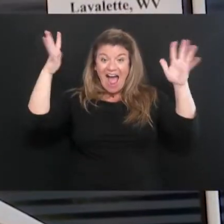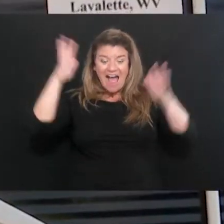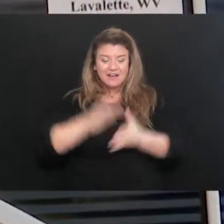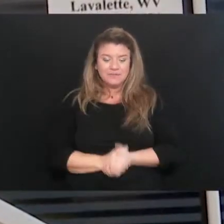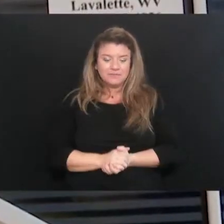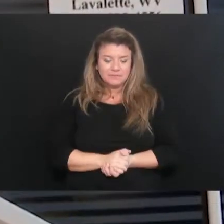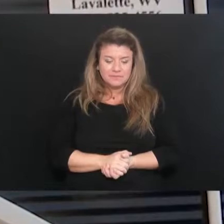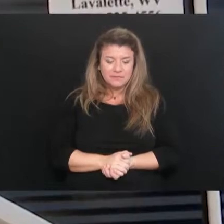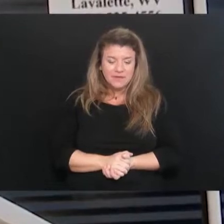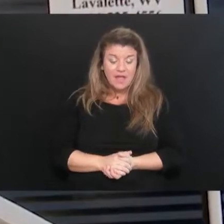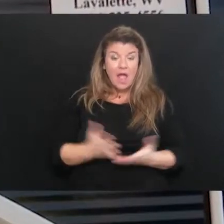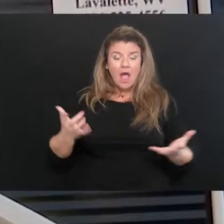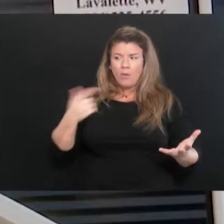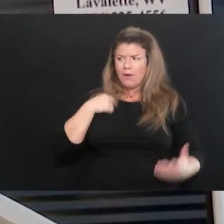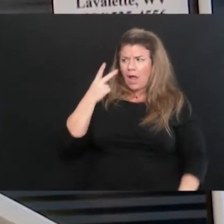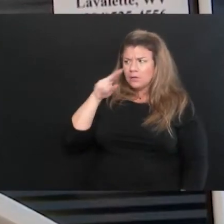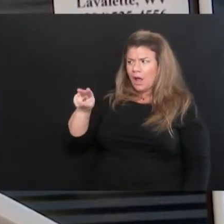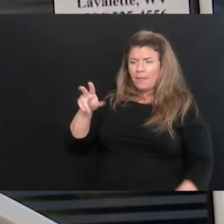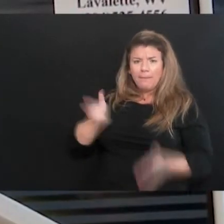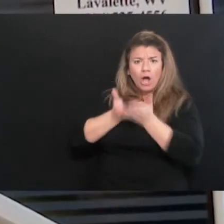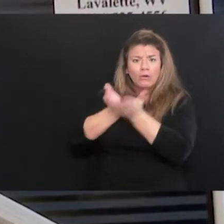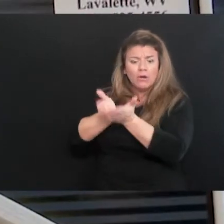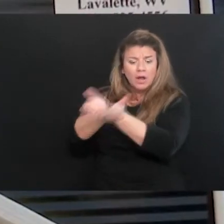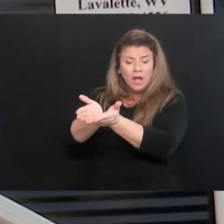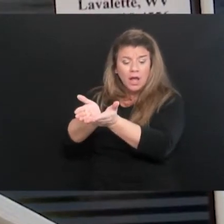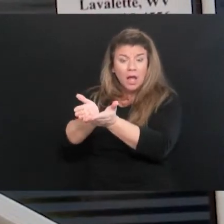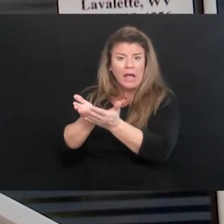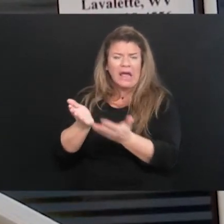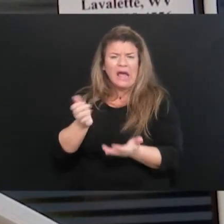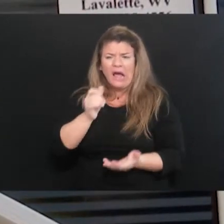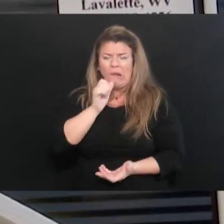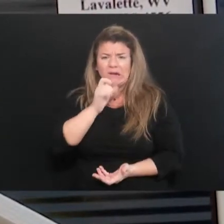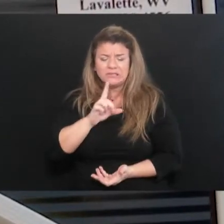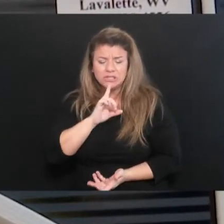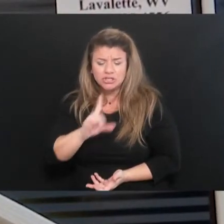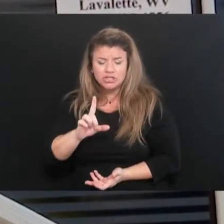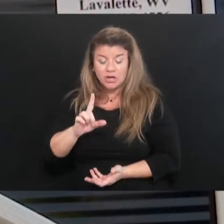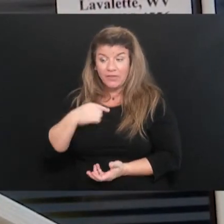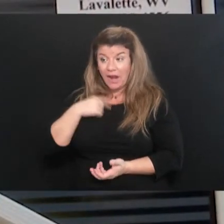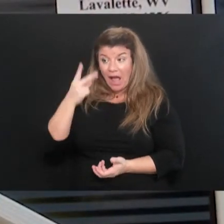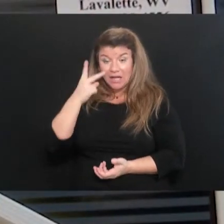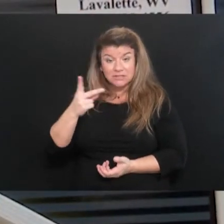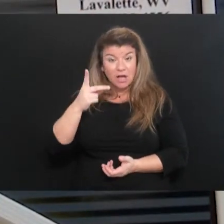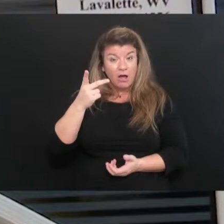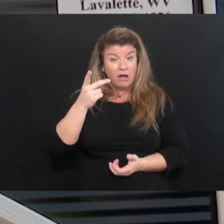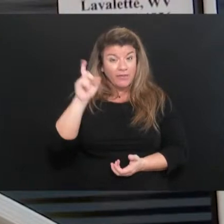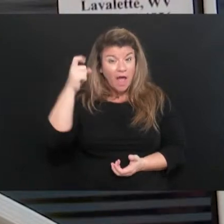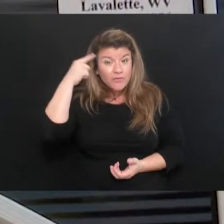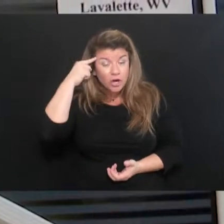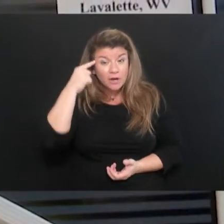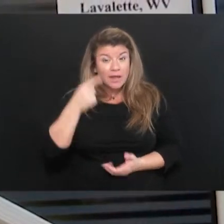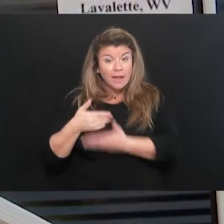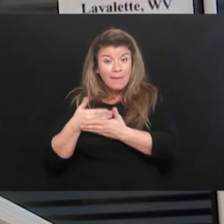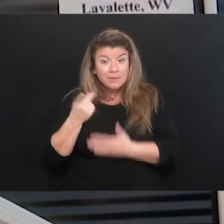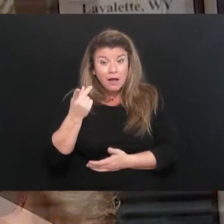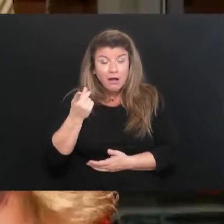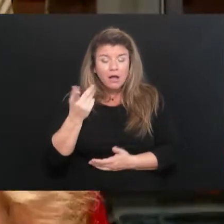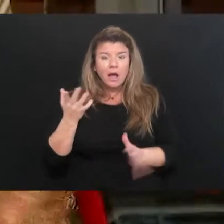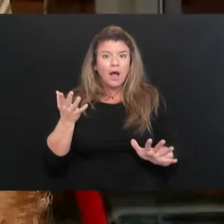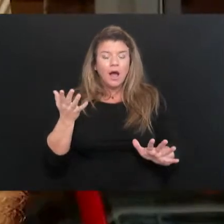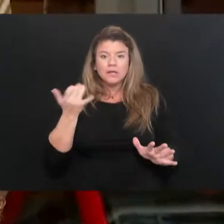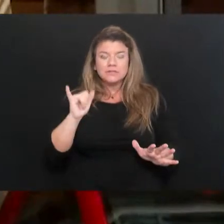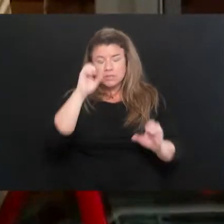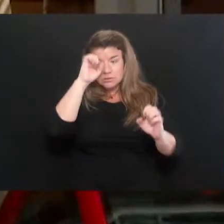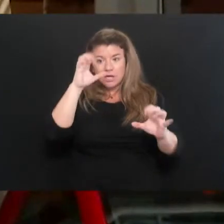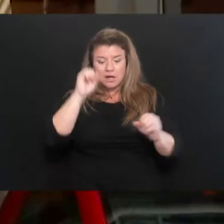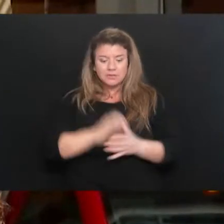When I came around the corner, I saw the boat and still didn't know it until I saw Baby Dog and Governor Justice, and still kind of surreal.